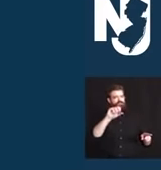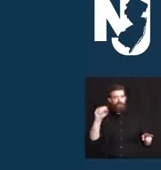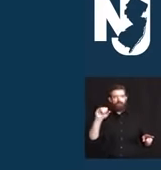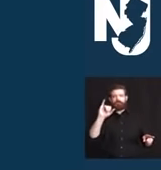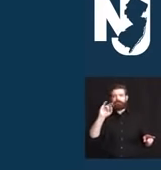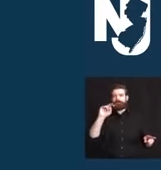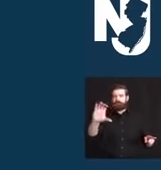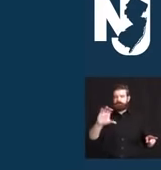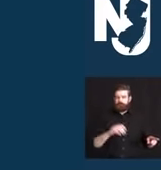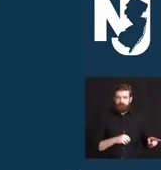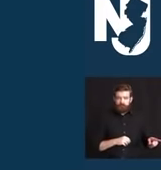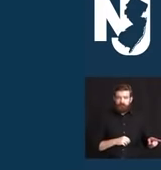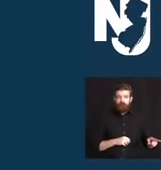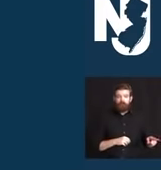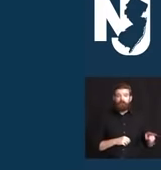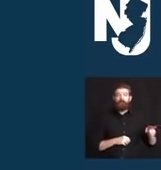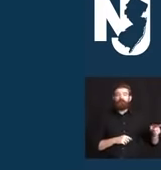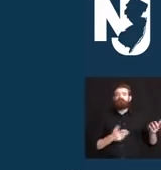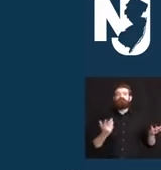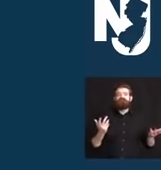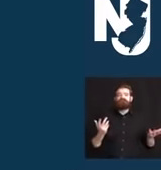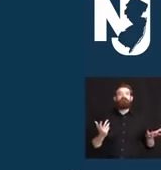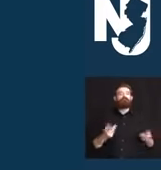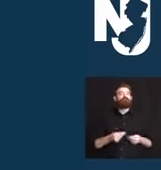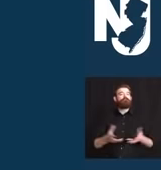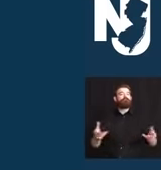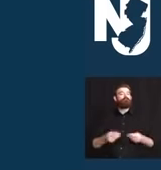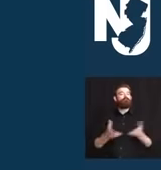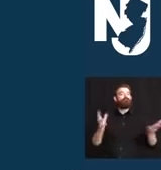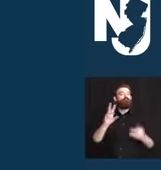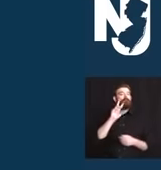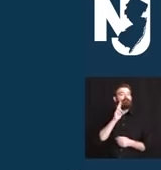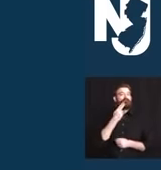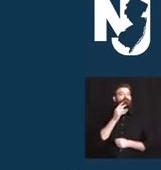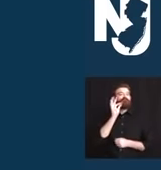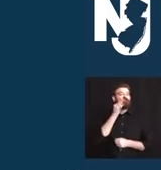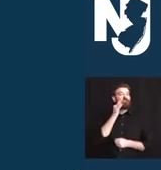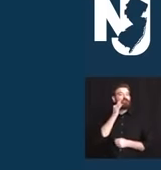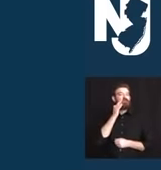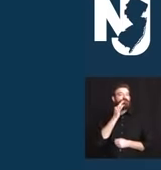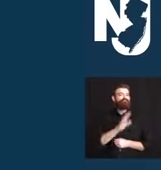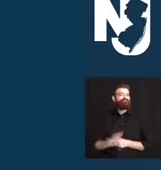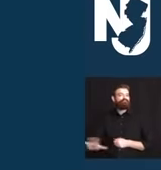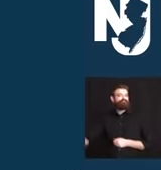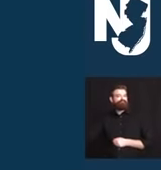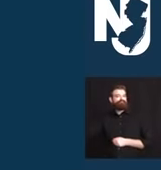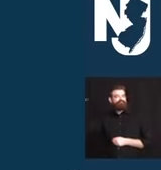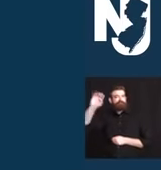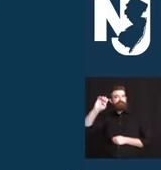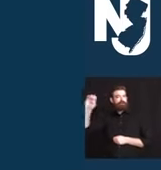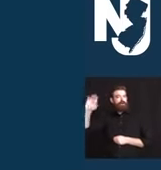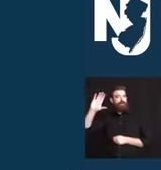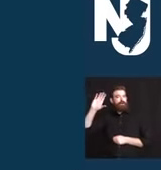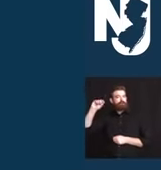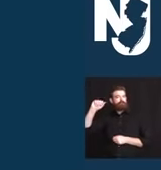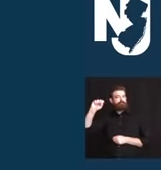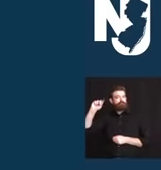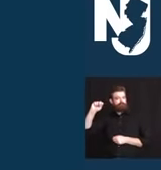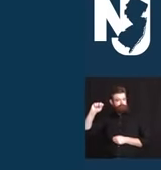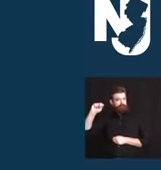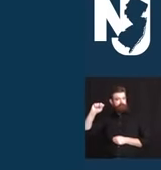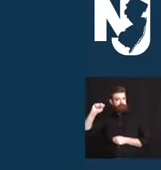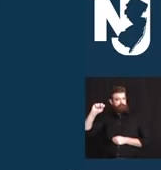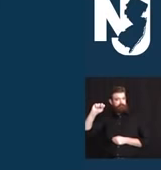supplying supermarkets up and down the eastern seaboard since the 1950s and built its longevity on a reputation for integrity